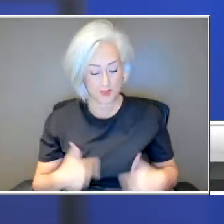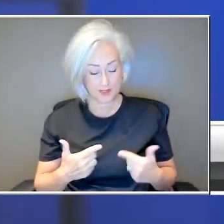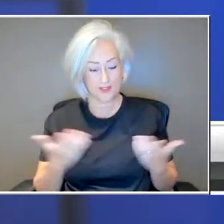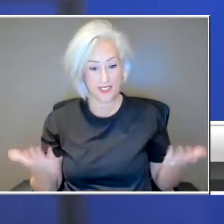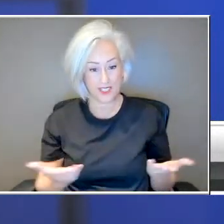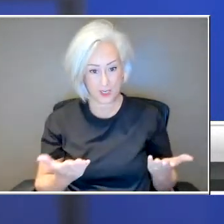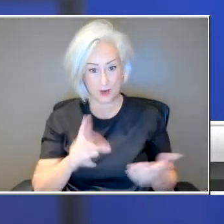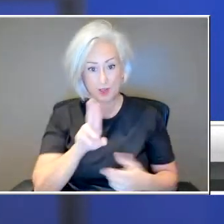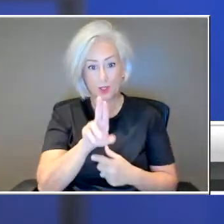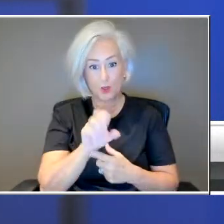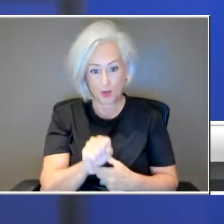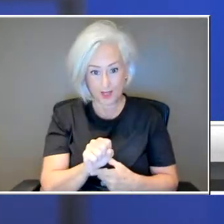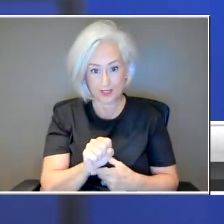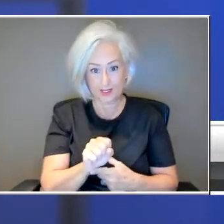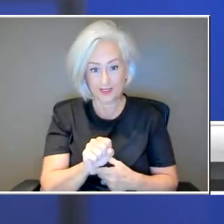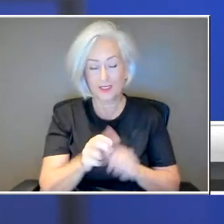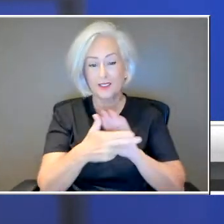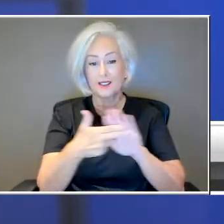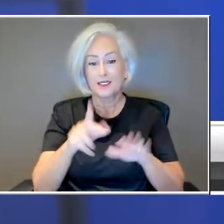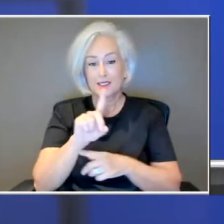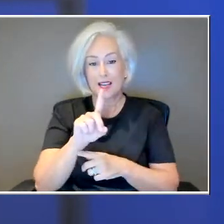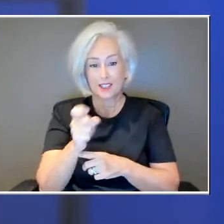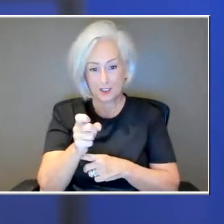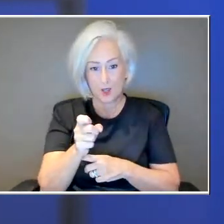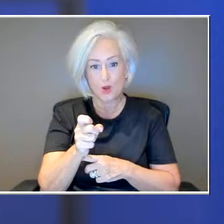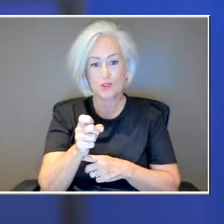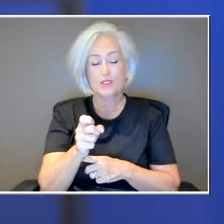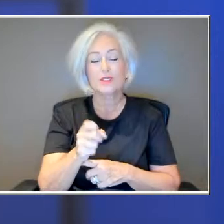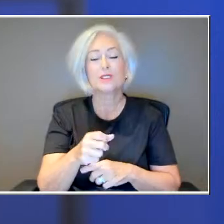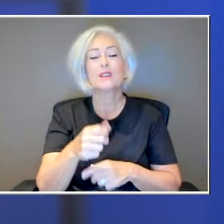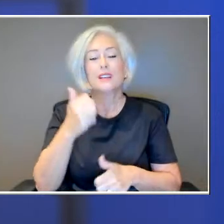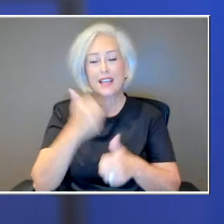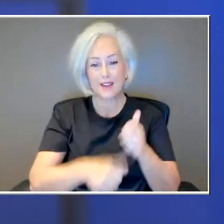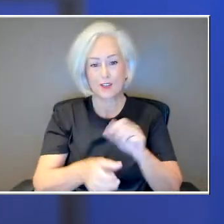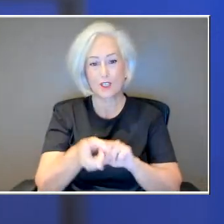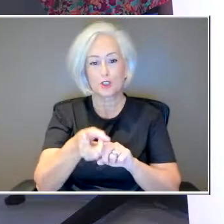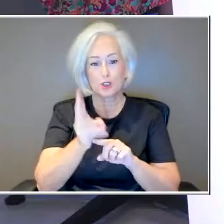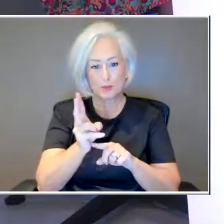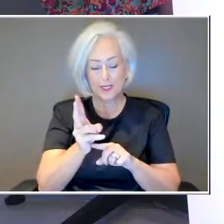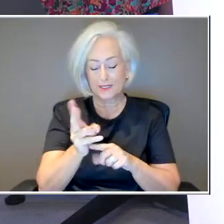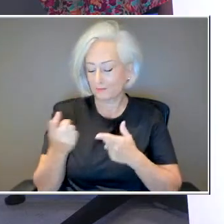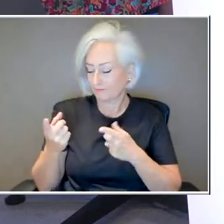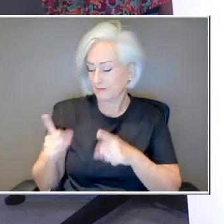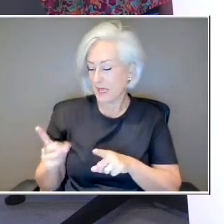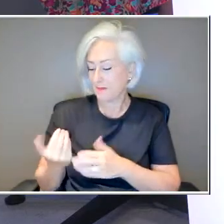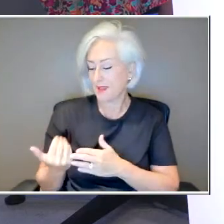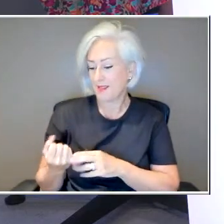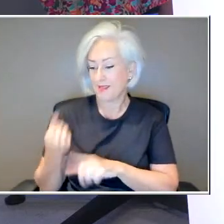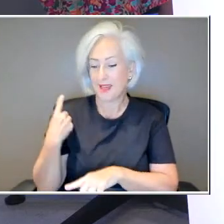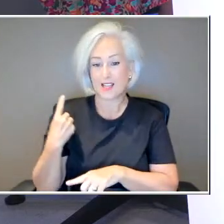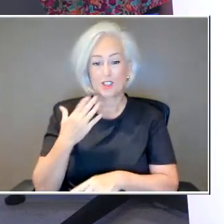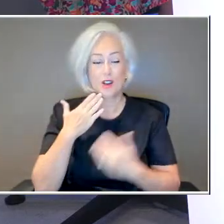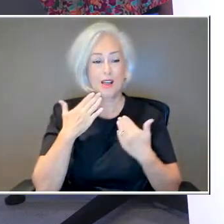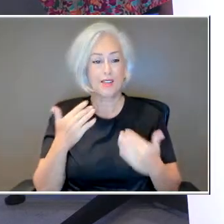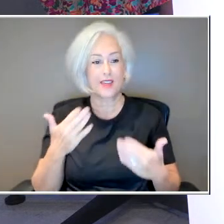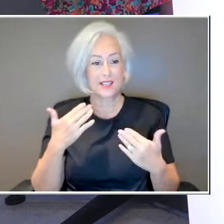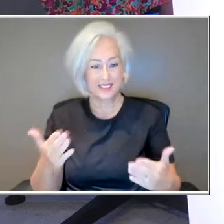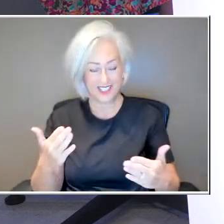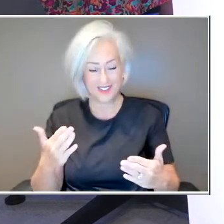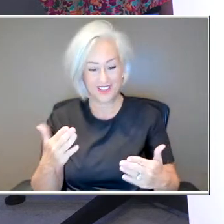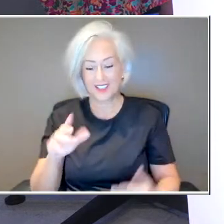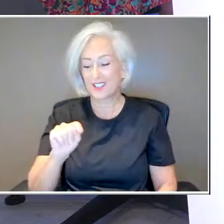every 2 minutes. It happened to our guest last Thanksgiving. Tracey Caton is here to share why people, especially